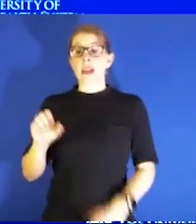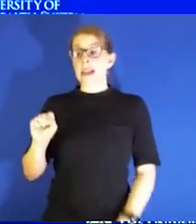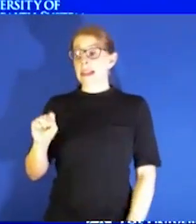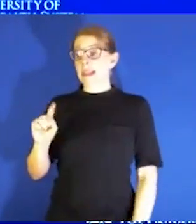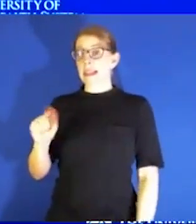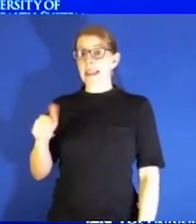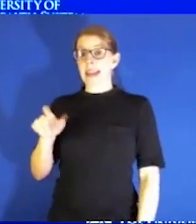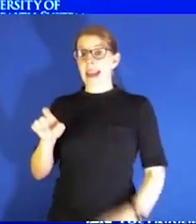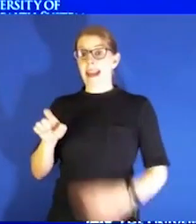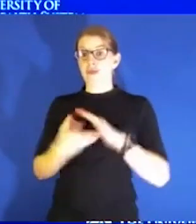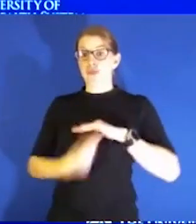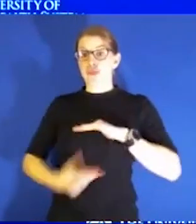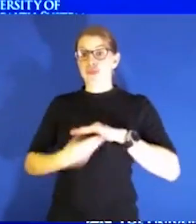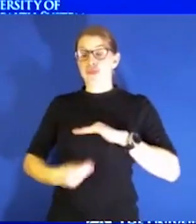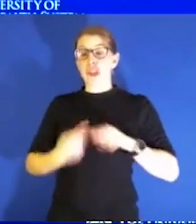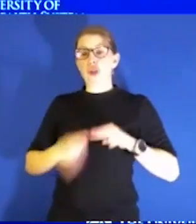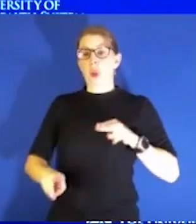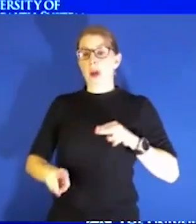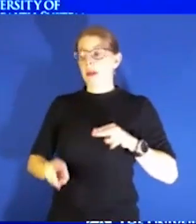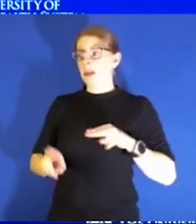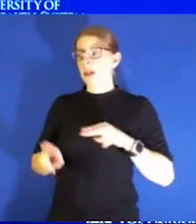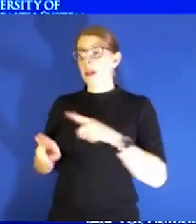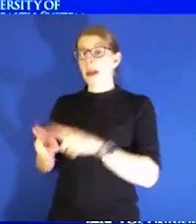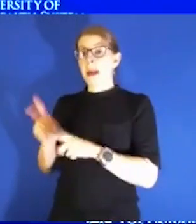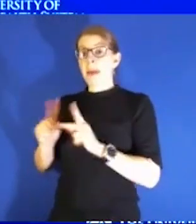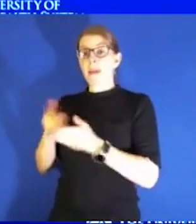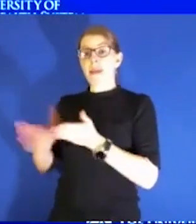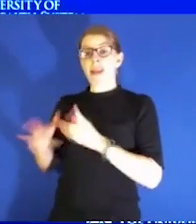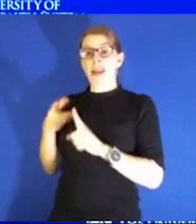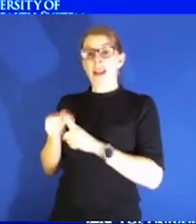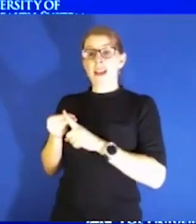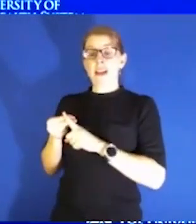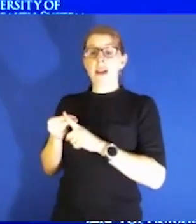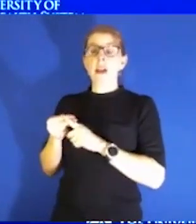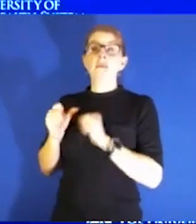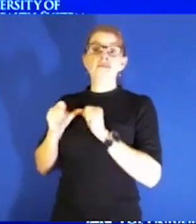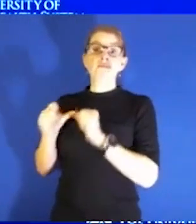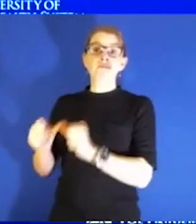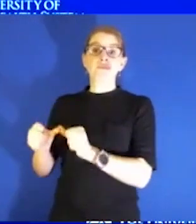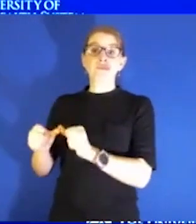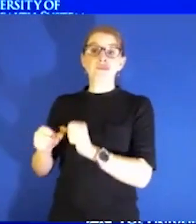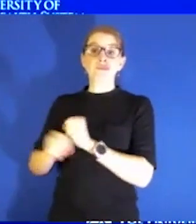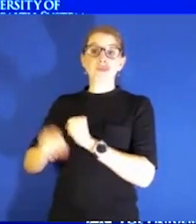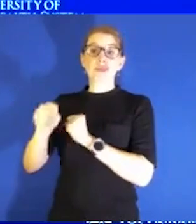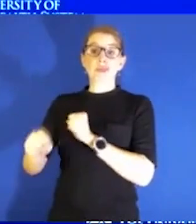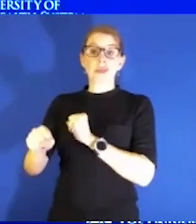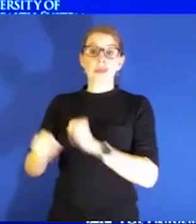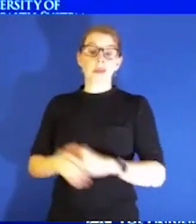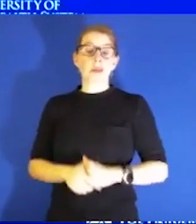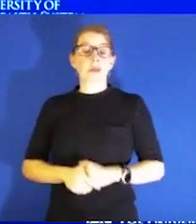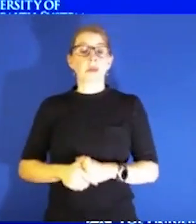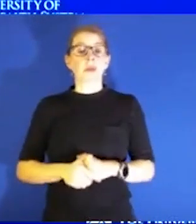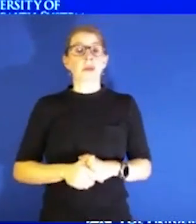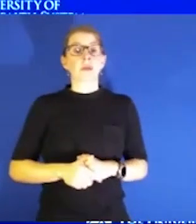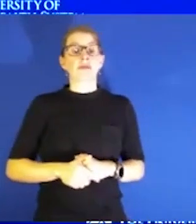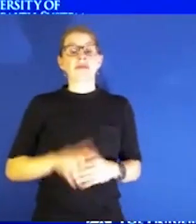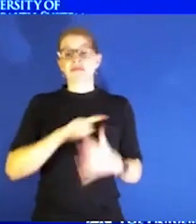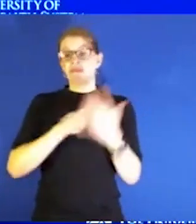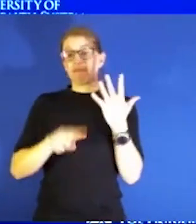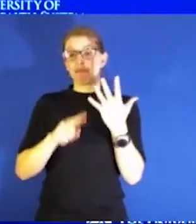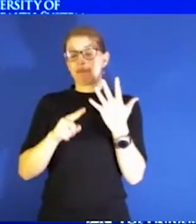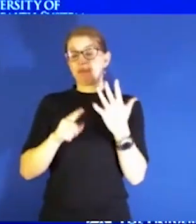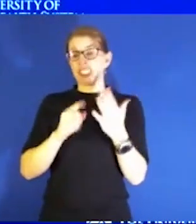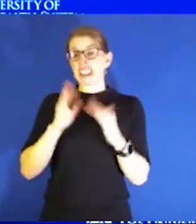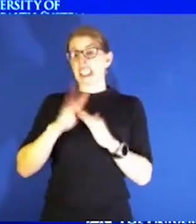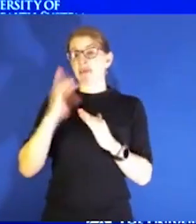those people who are unvaccinated. So those are really the main reasons. But it is, again, for your own health, but also,